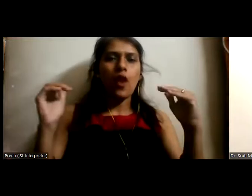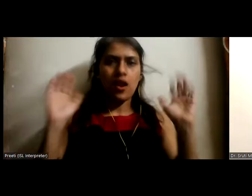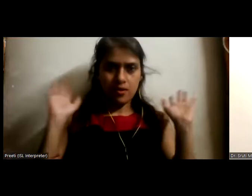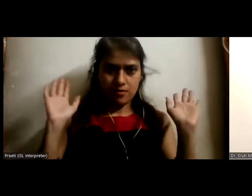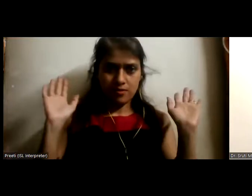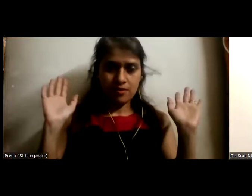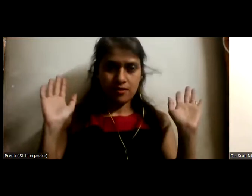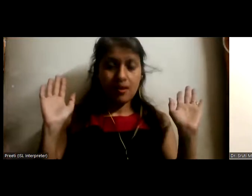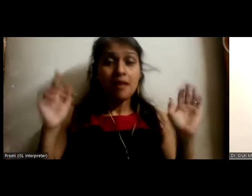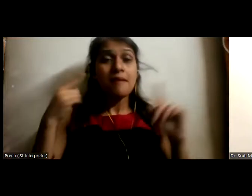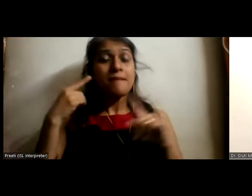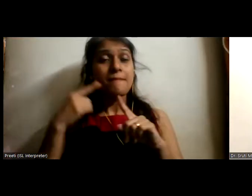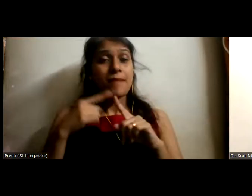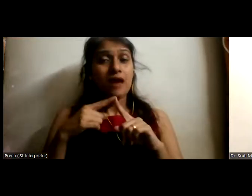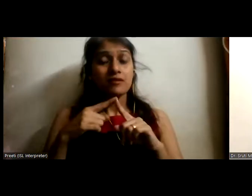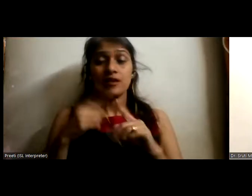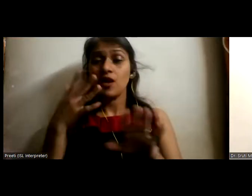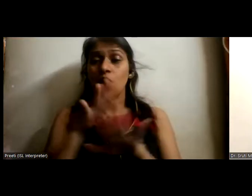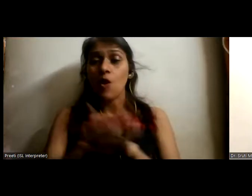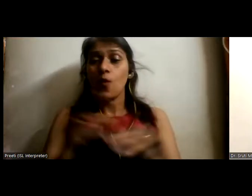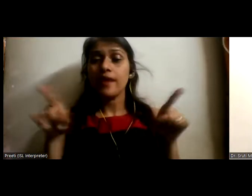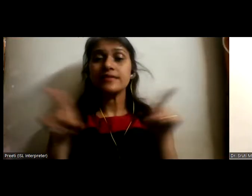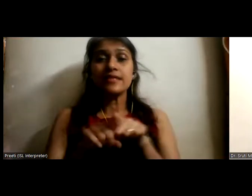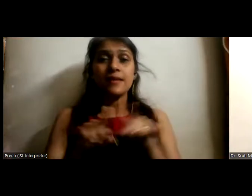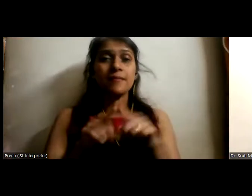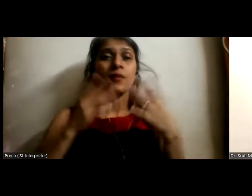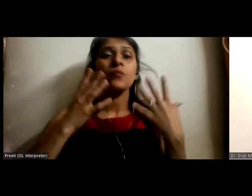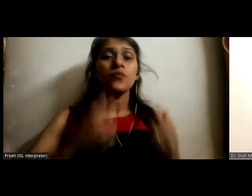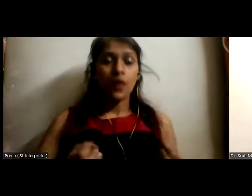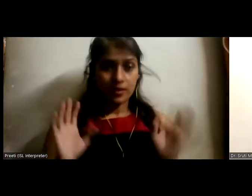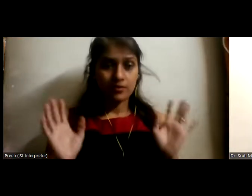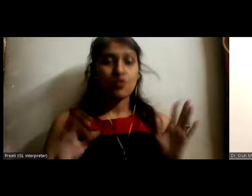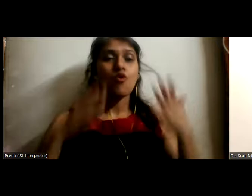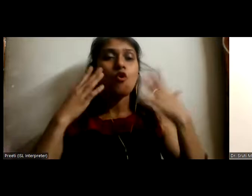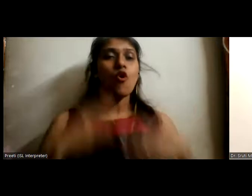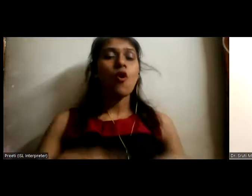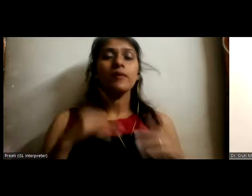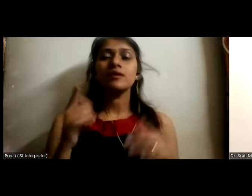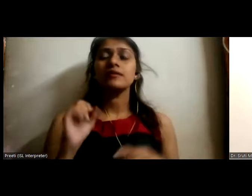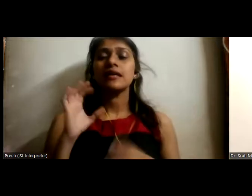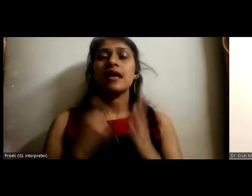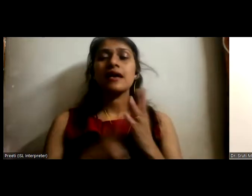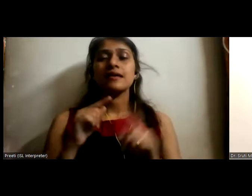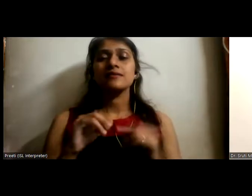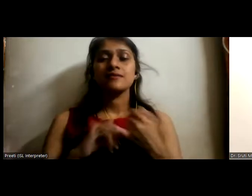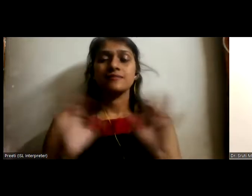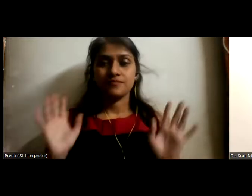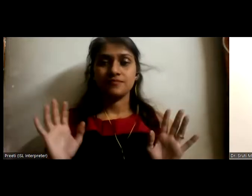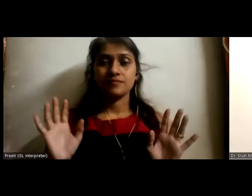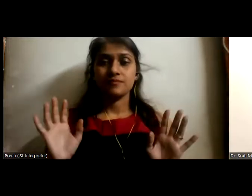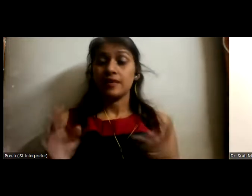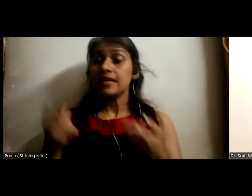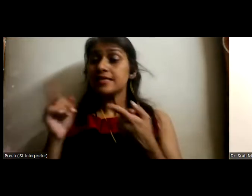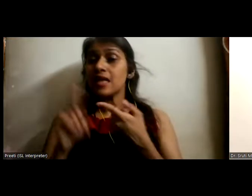the equity model. But the underlying theme is human rights. And this paradigm shift happened